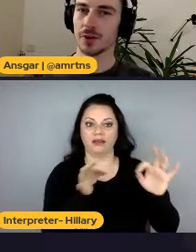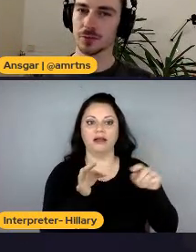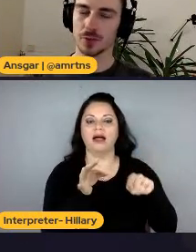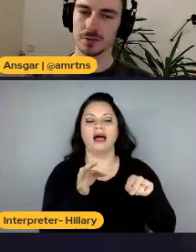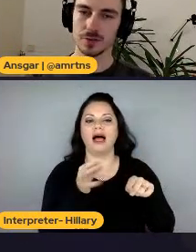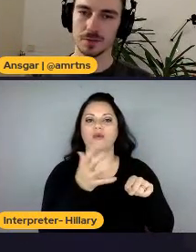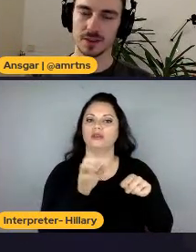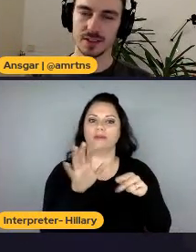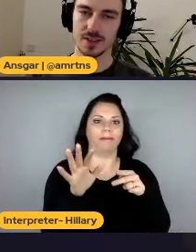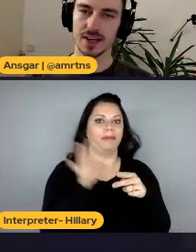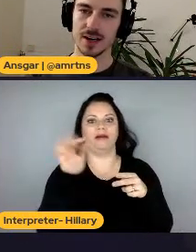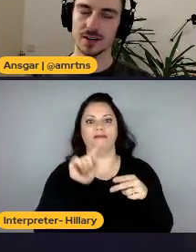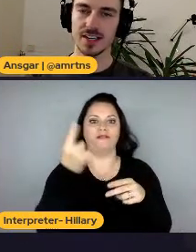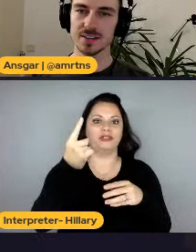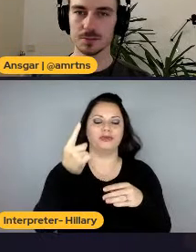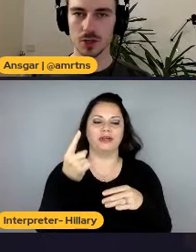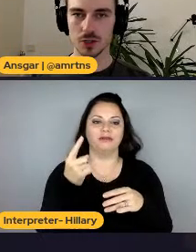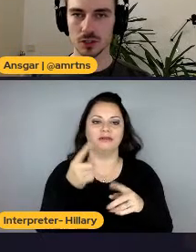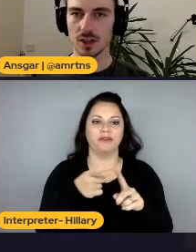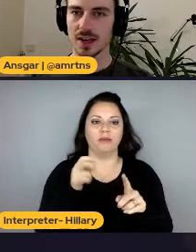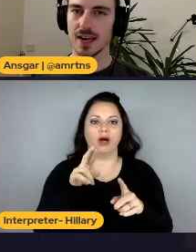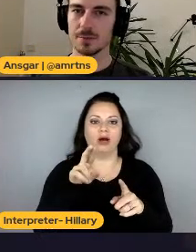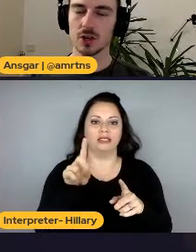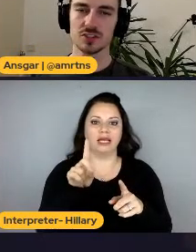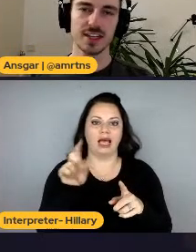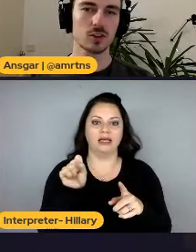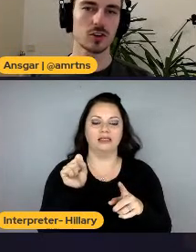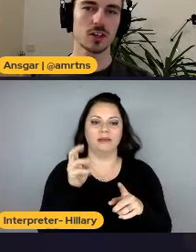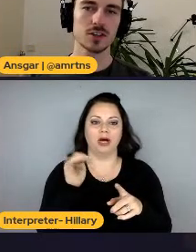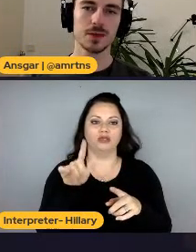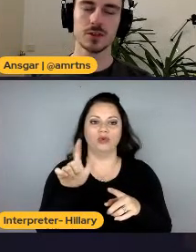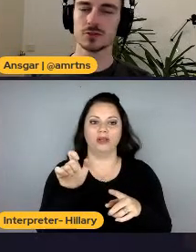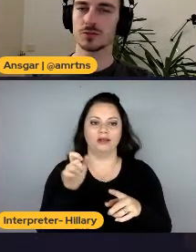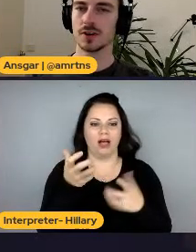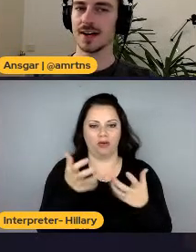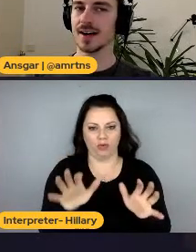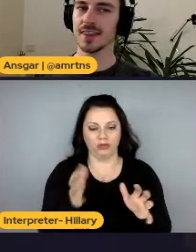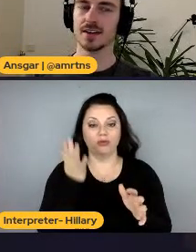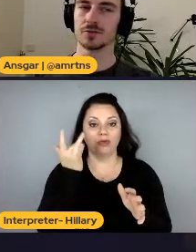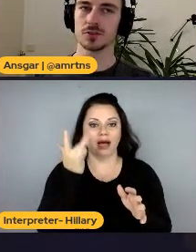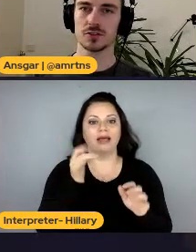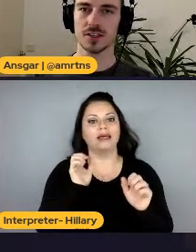pick the first one from the RDS module, because that could also be used